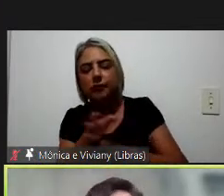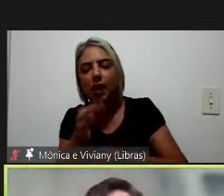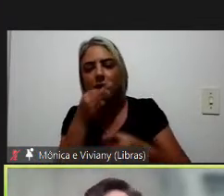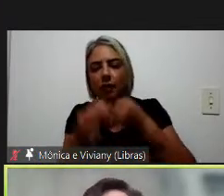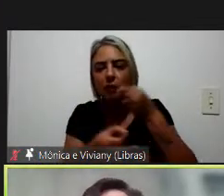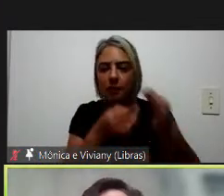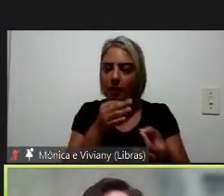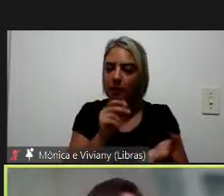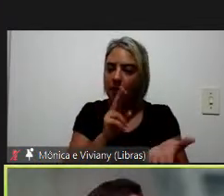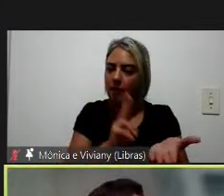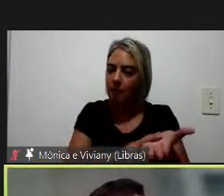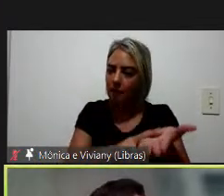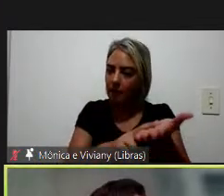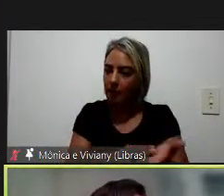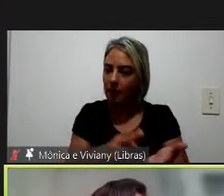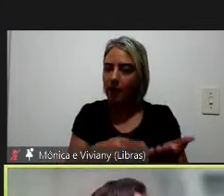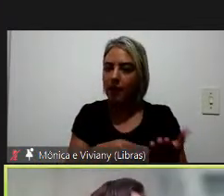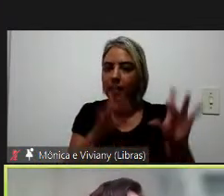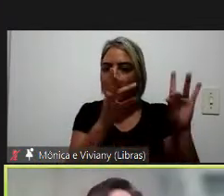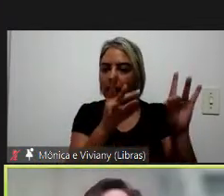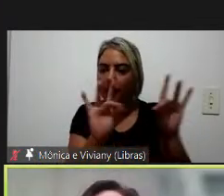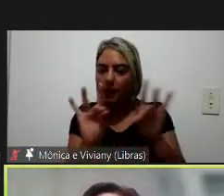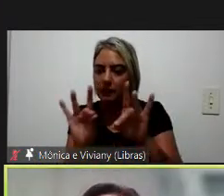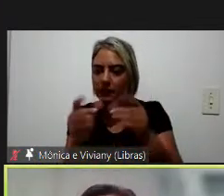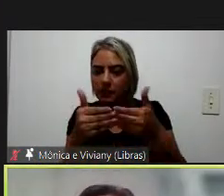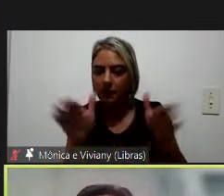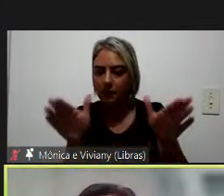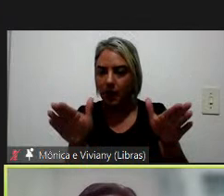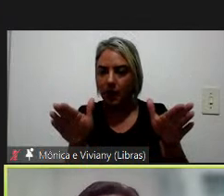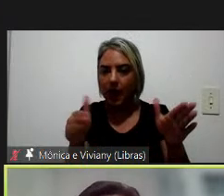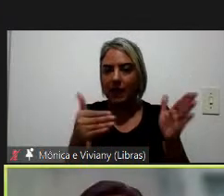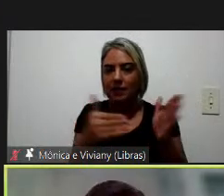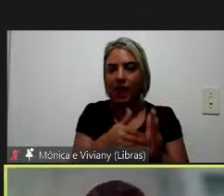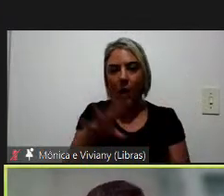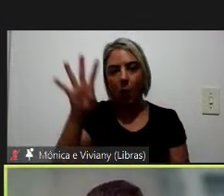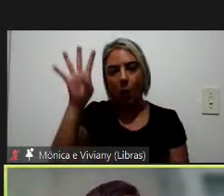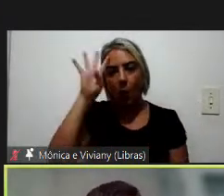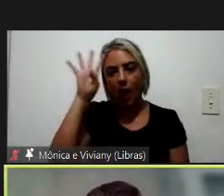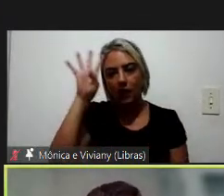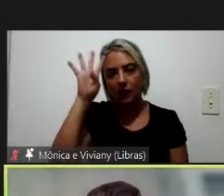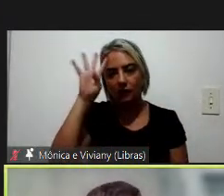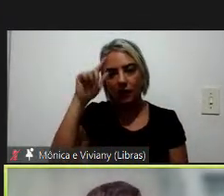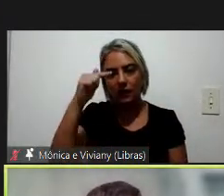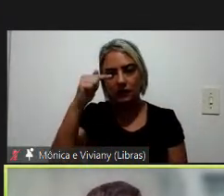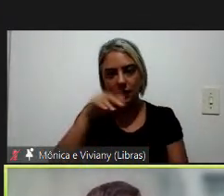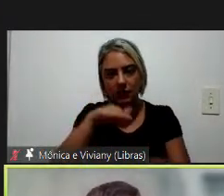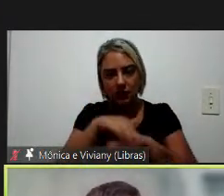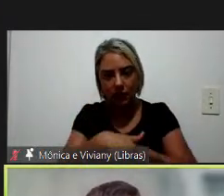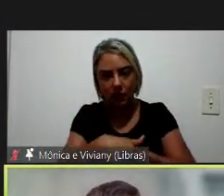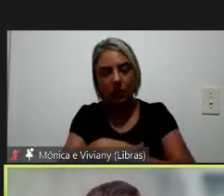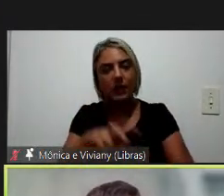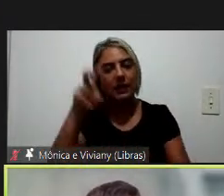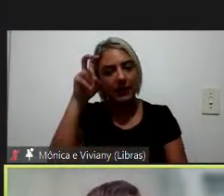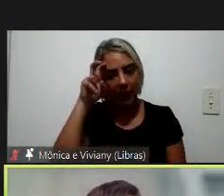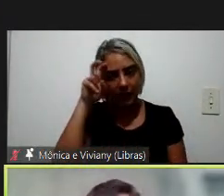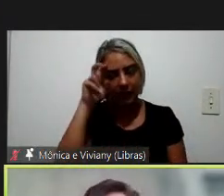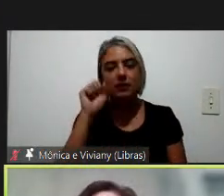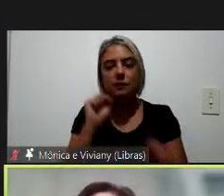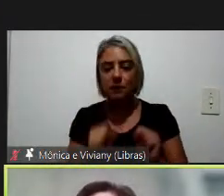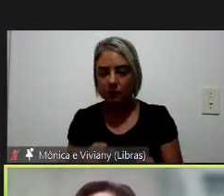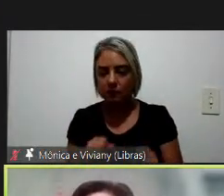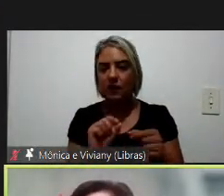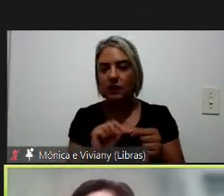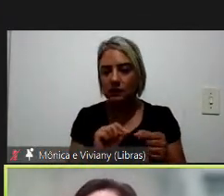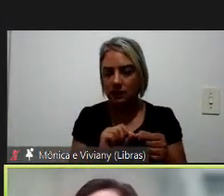you your suggestion to make this letter. This link is going to be open until Wednesday at 7 p.m. So